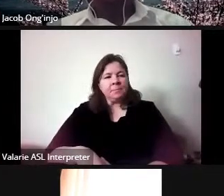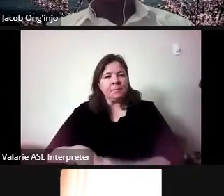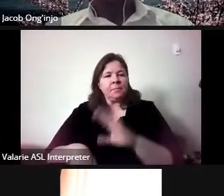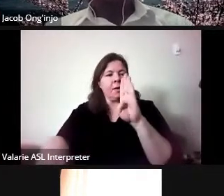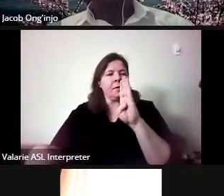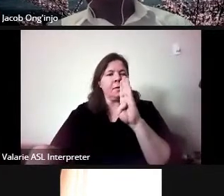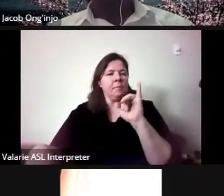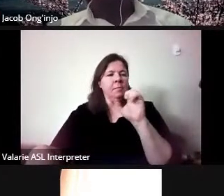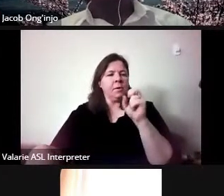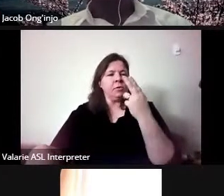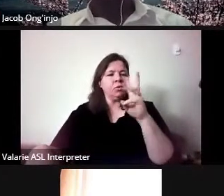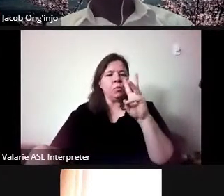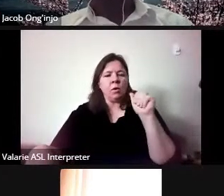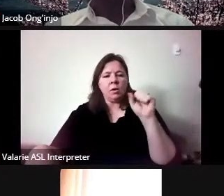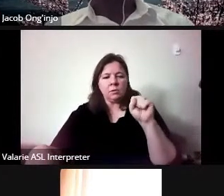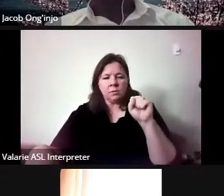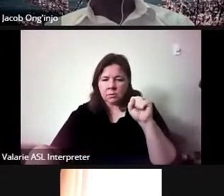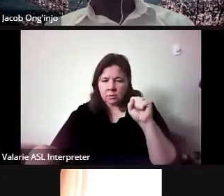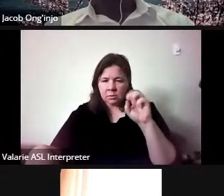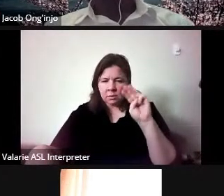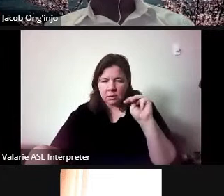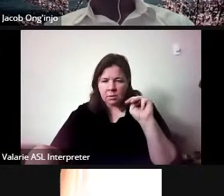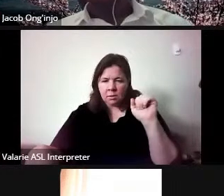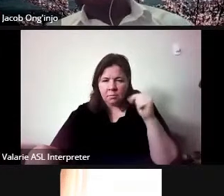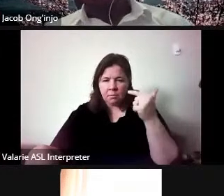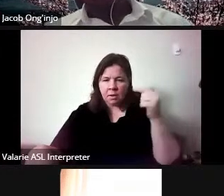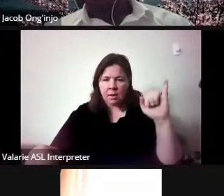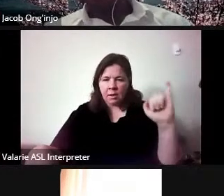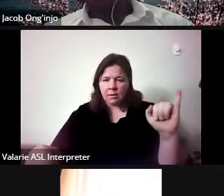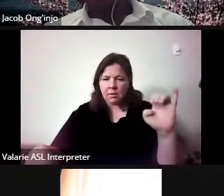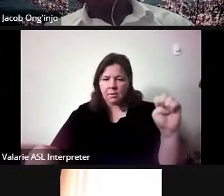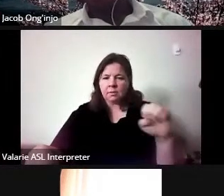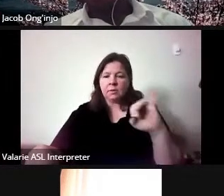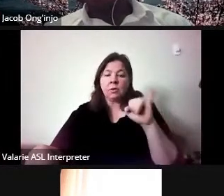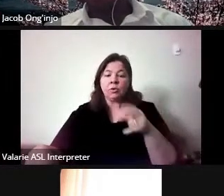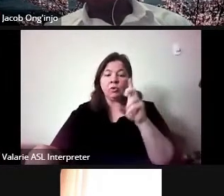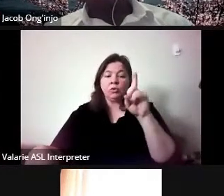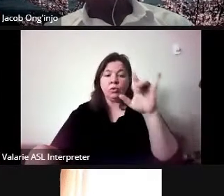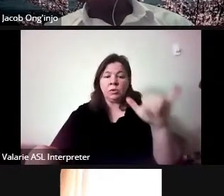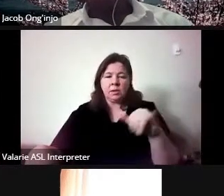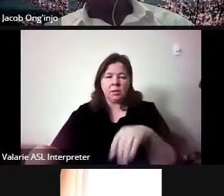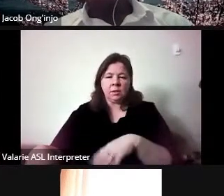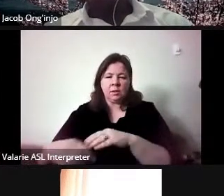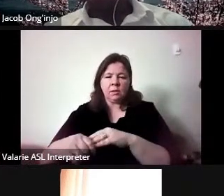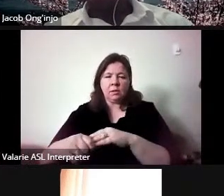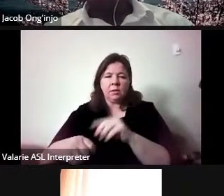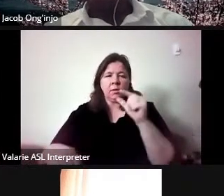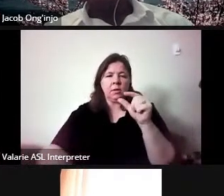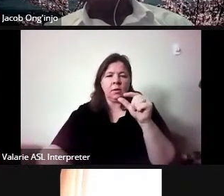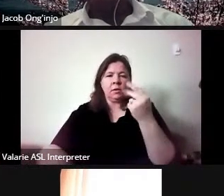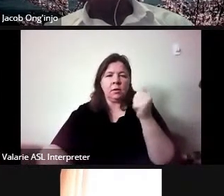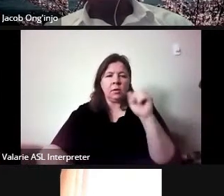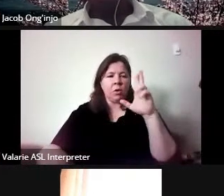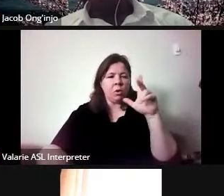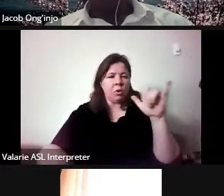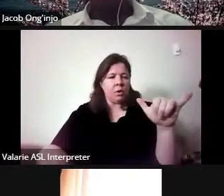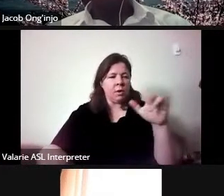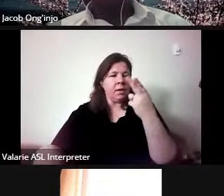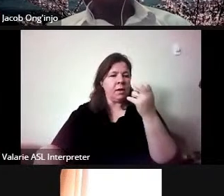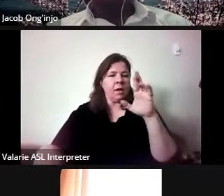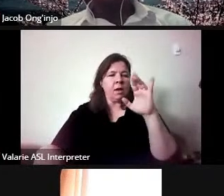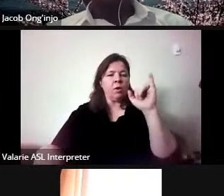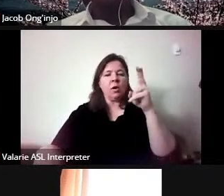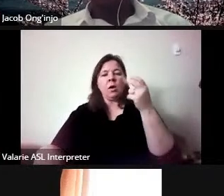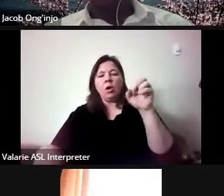Vishwas, welcome to you. Maggie from the UK, Judy Miller, Gauri, Santka, welcome to you. Harriet, Harvey,